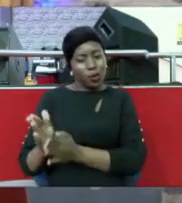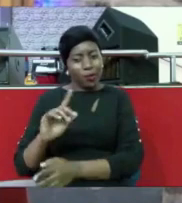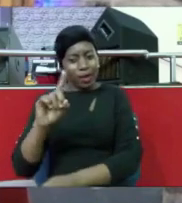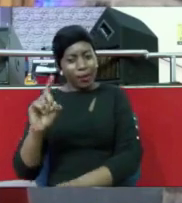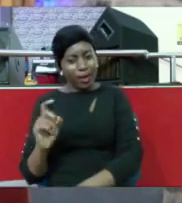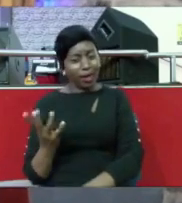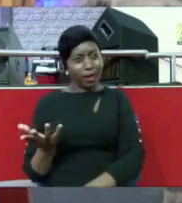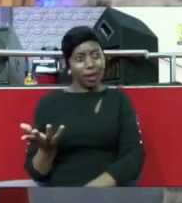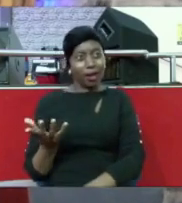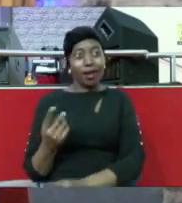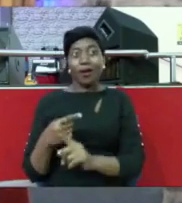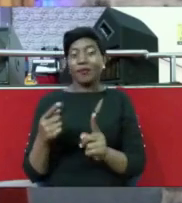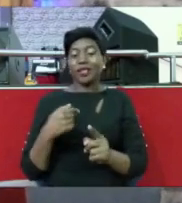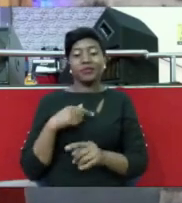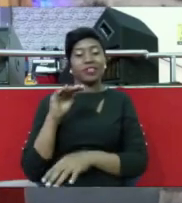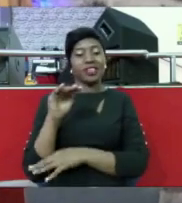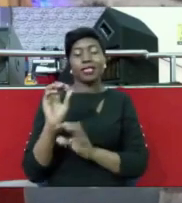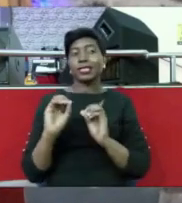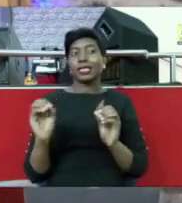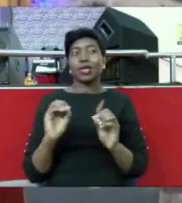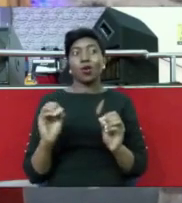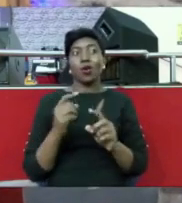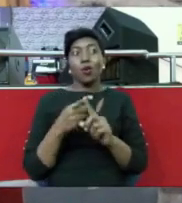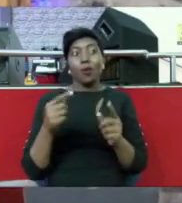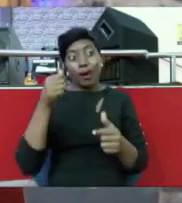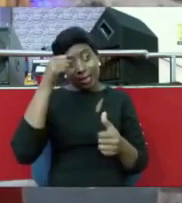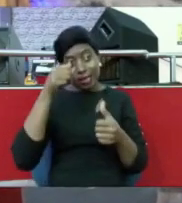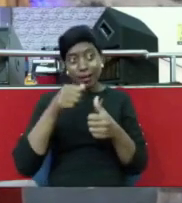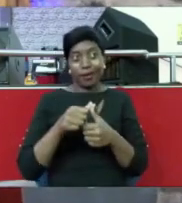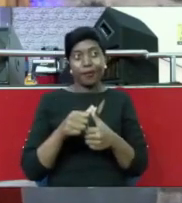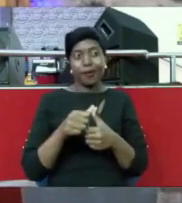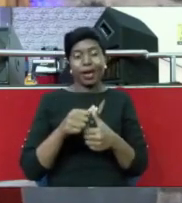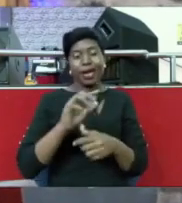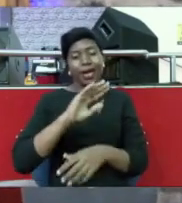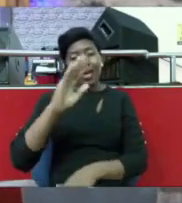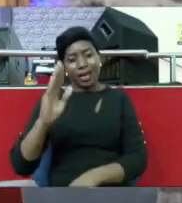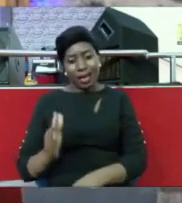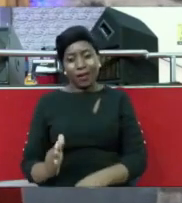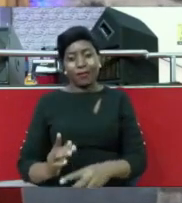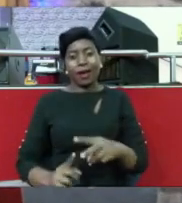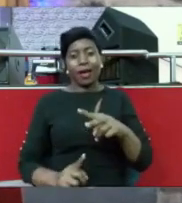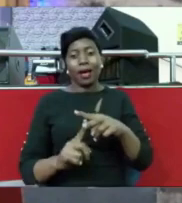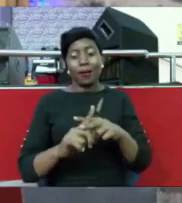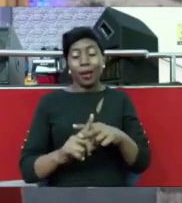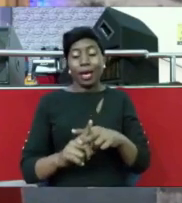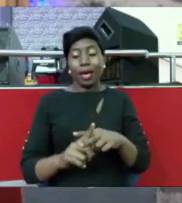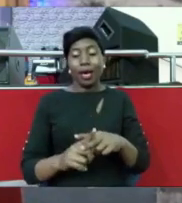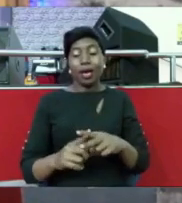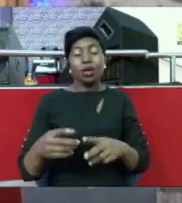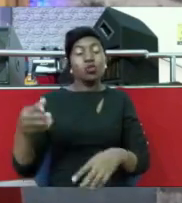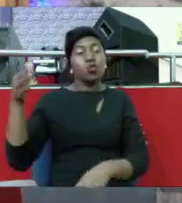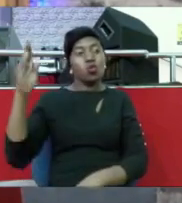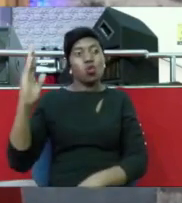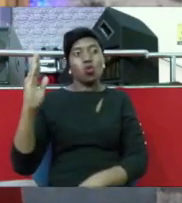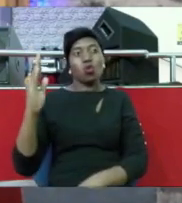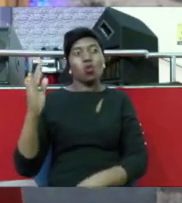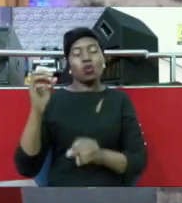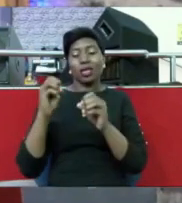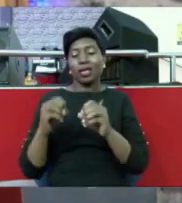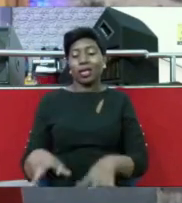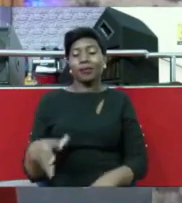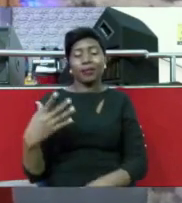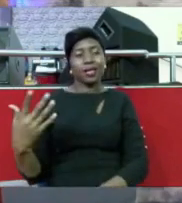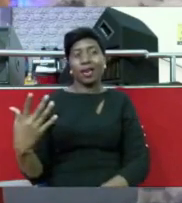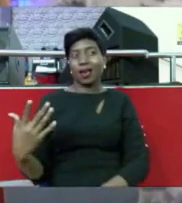ask. Sitauliza. But remember, lakini kumbuka, never appear before the Lord empty handed. Usikuje kanisani mikono mitupu. And give unto the